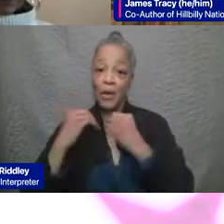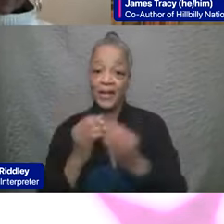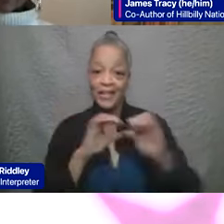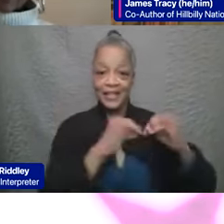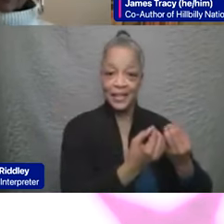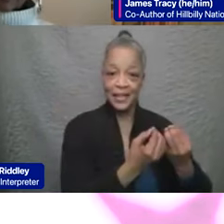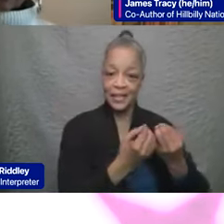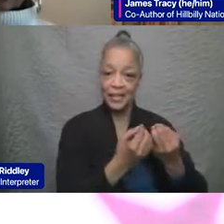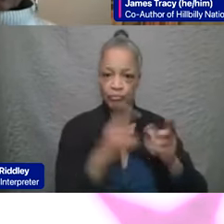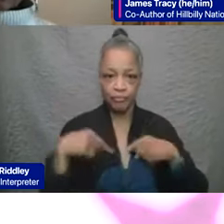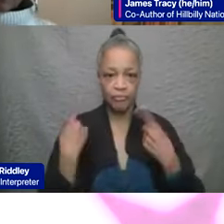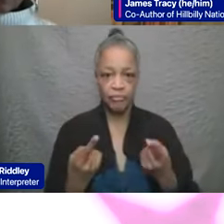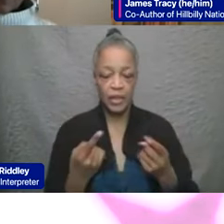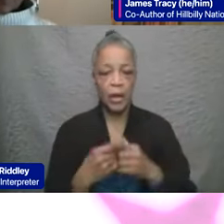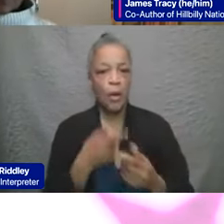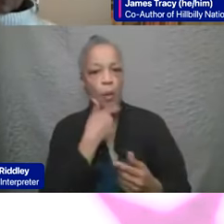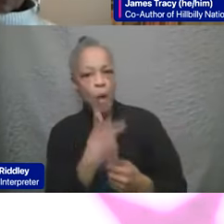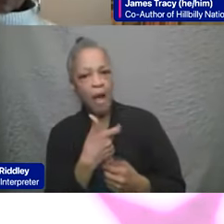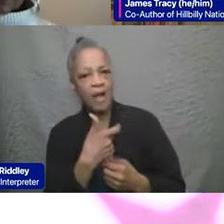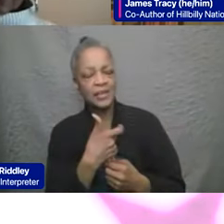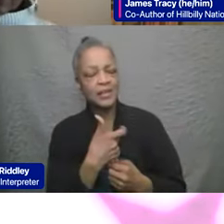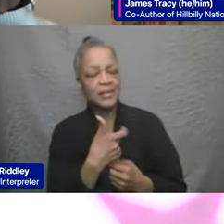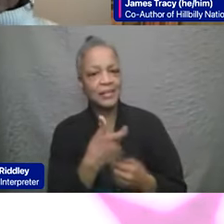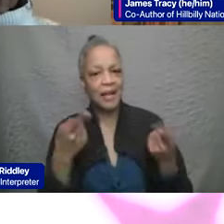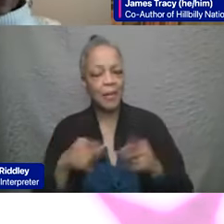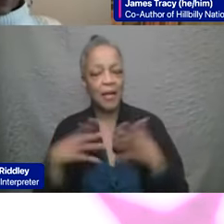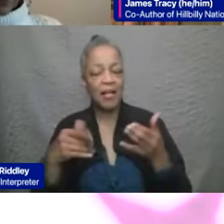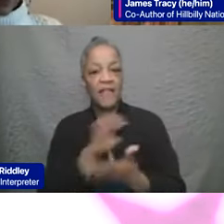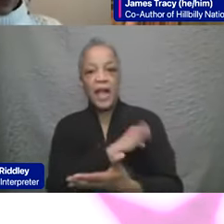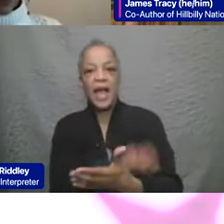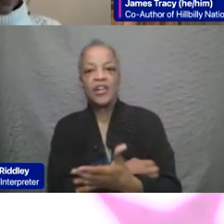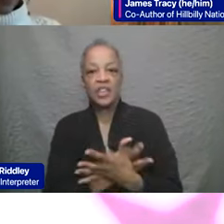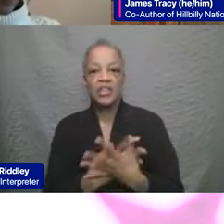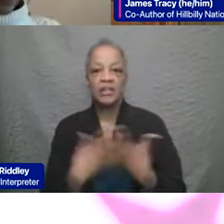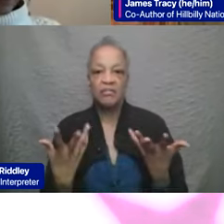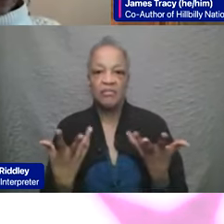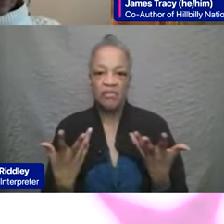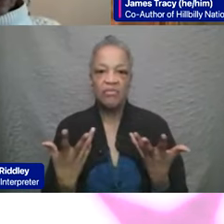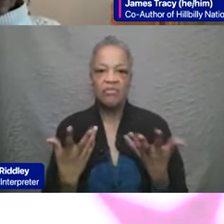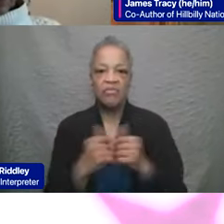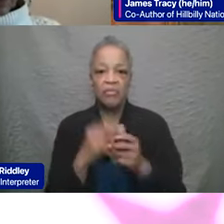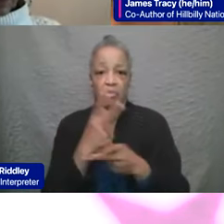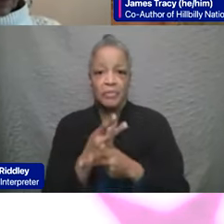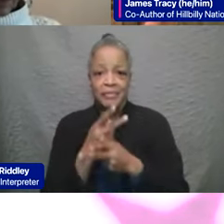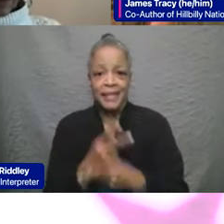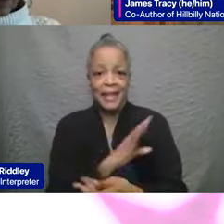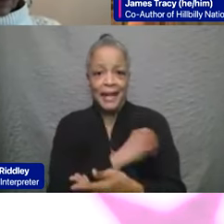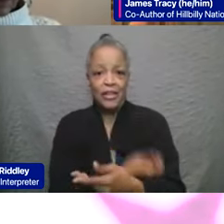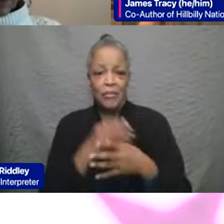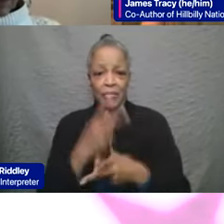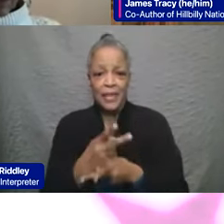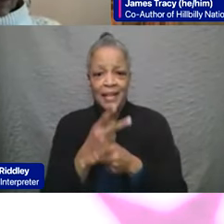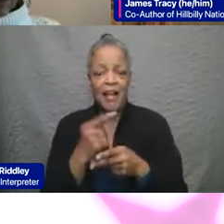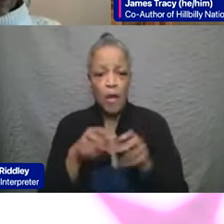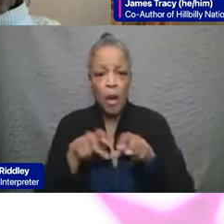watched even under the best circumstances a lot of energies just being sucked into this, like preserving not even a block or a